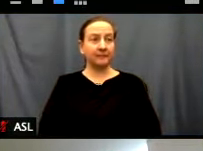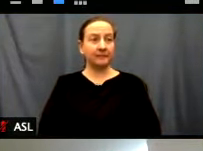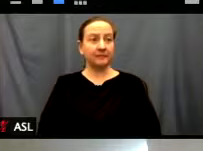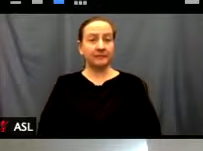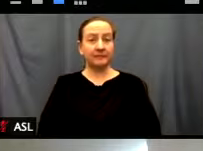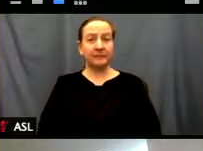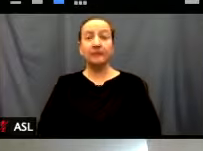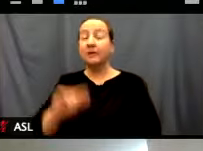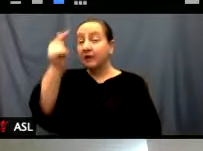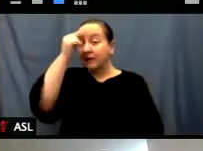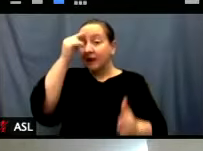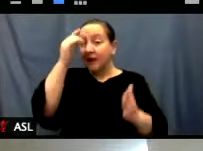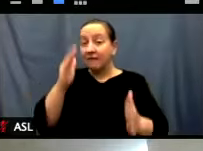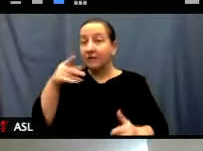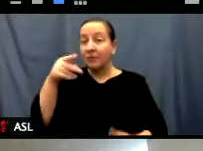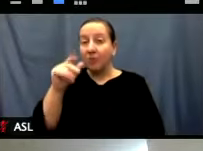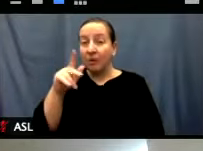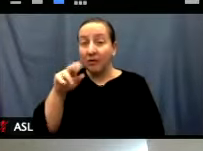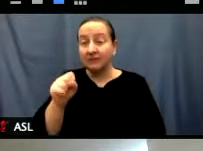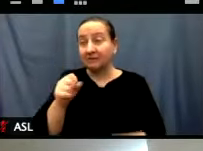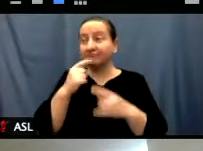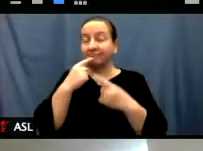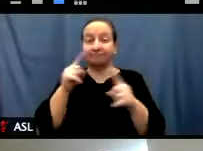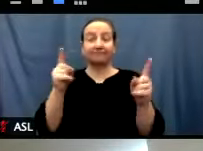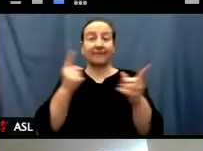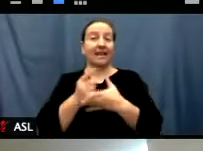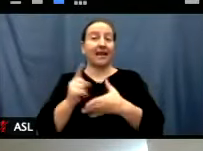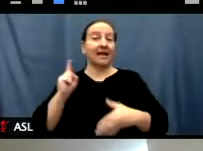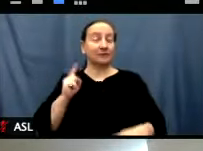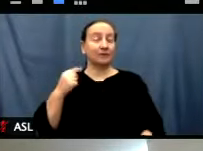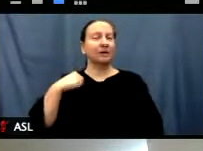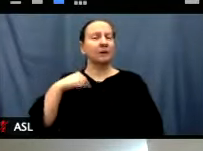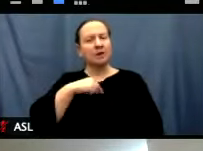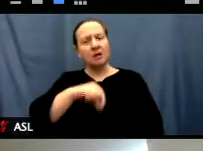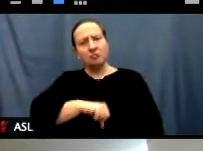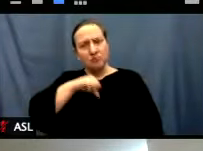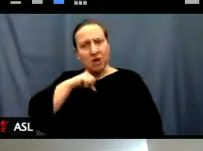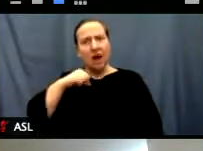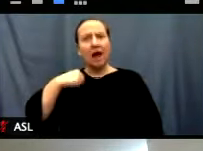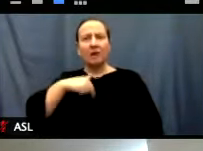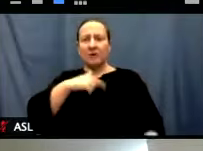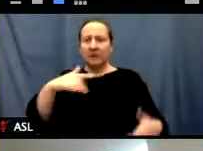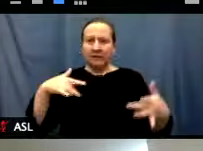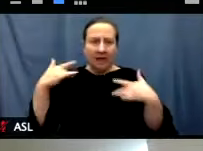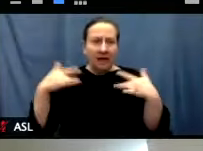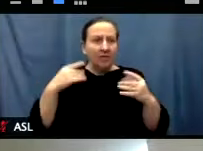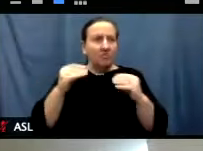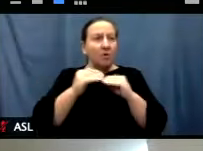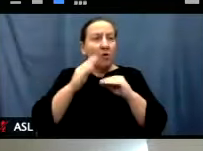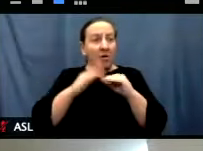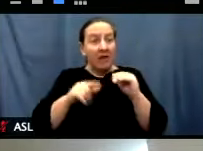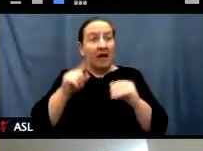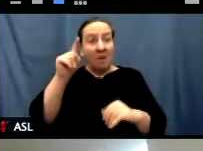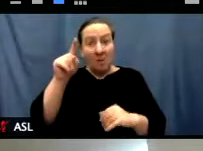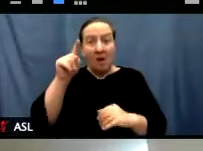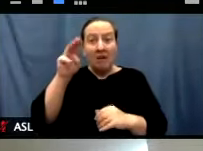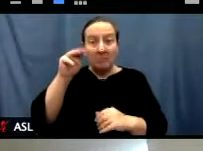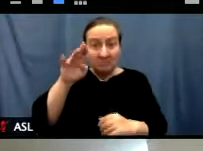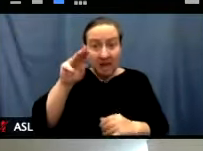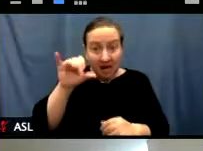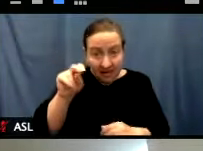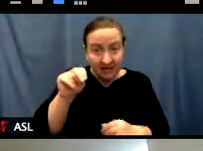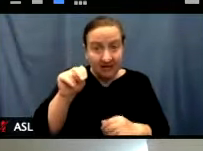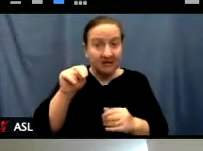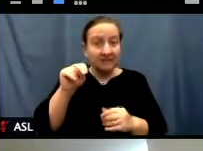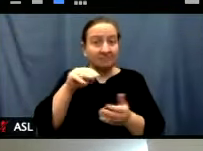As Governor Polis announced last week, we're so proud and excited that more than 1 million